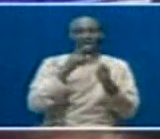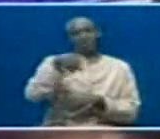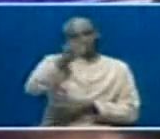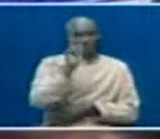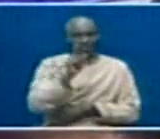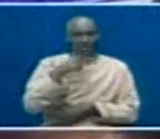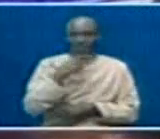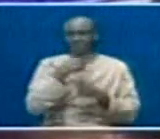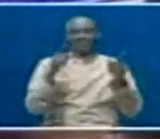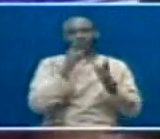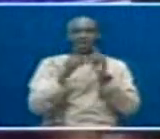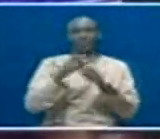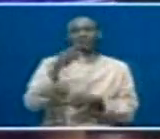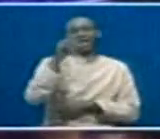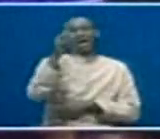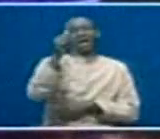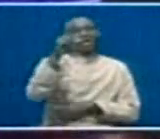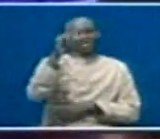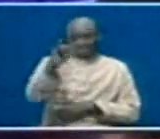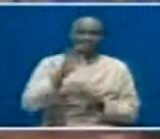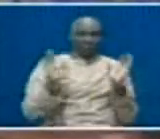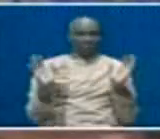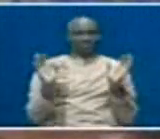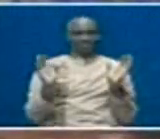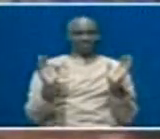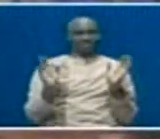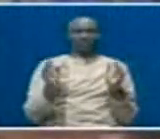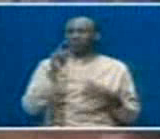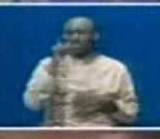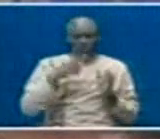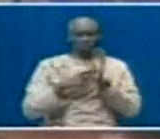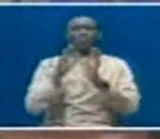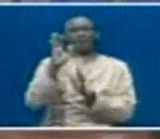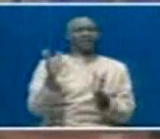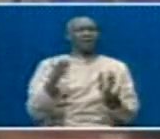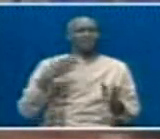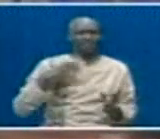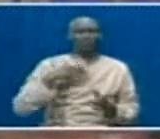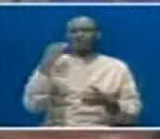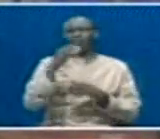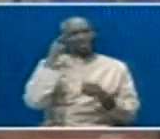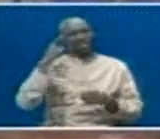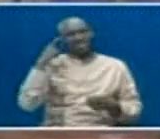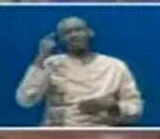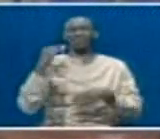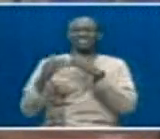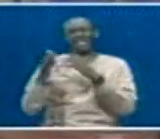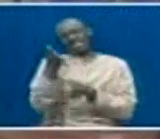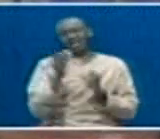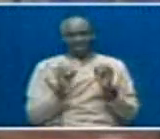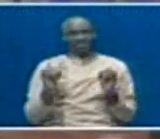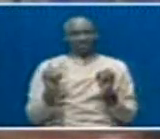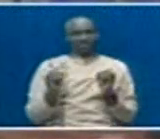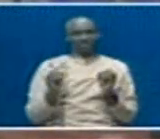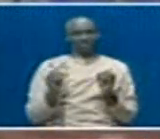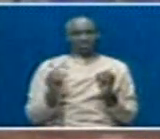but Ali Mazrui. Oh, yeah. Today is Ali Mazrui. I've just been on your show. So people will start thinking that you and I are partners in this show. Maybe we are. Maybe we